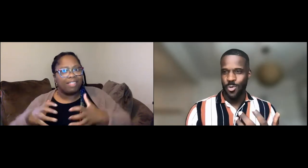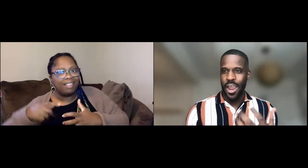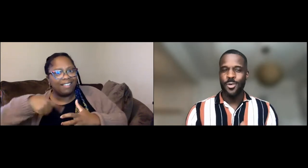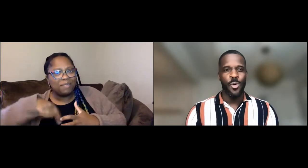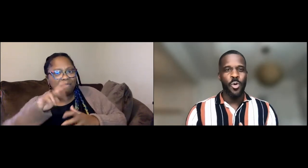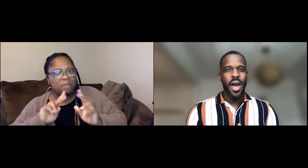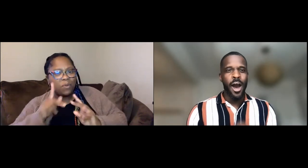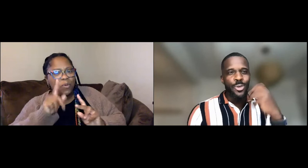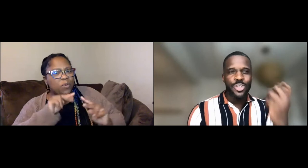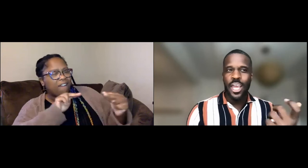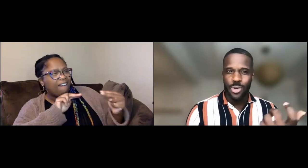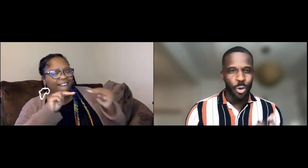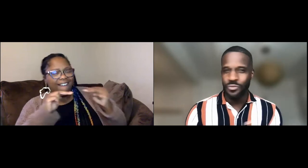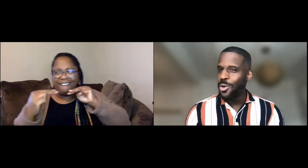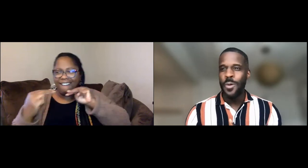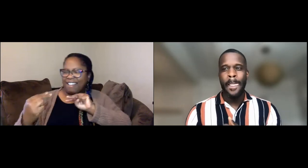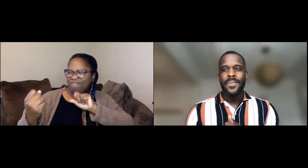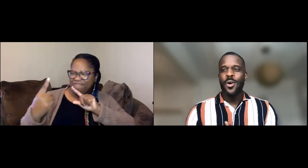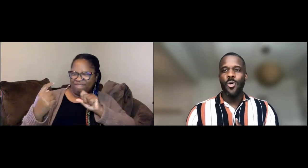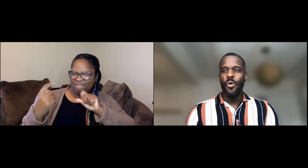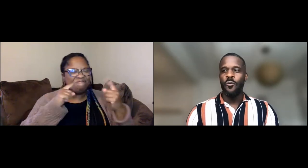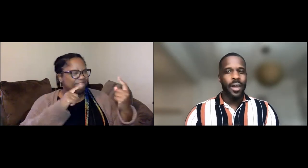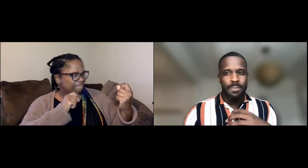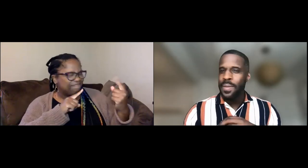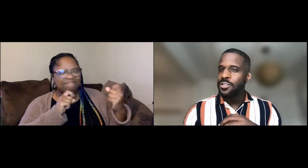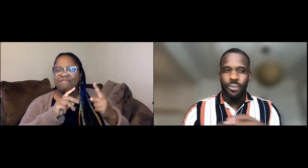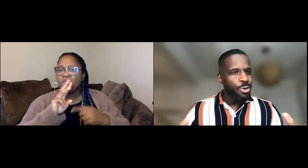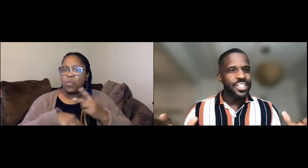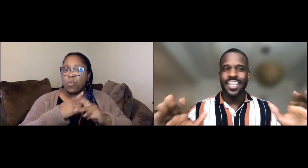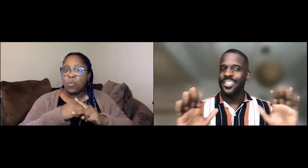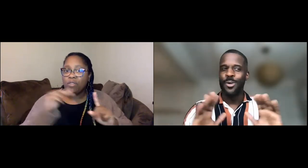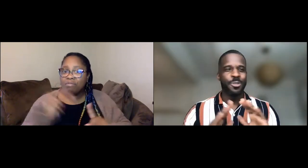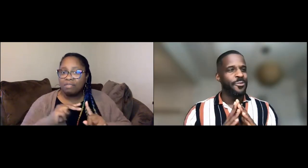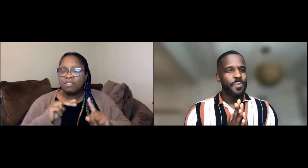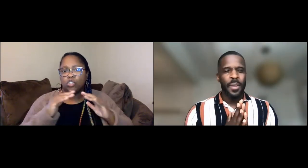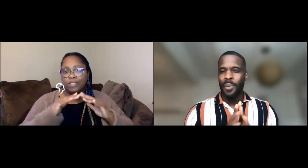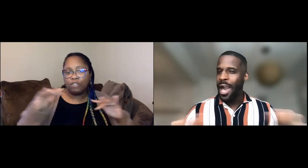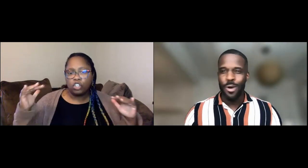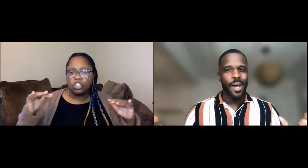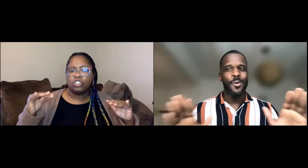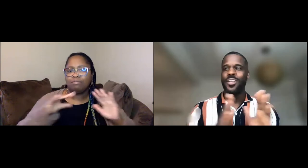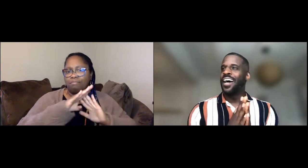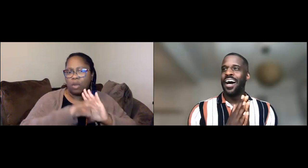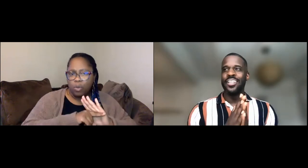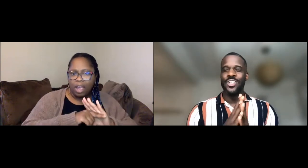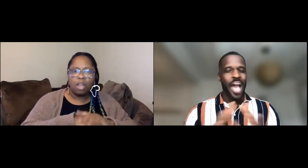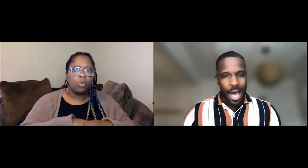you, right? Who understand your worldview, who, again, may be diverse in terms of